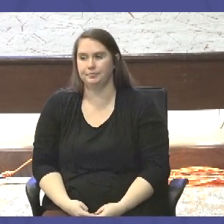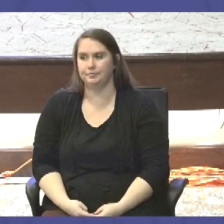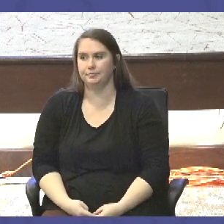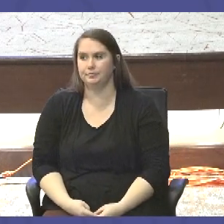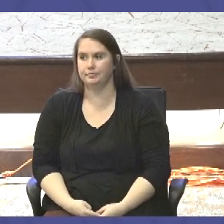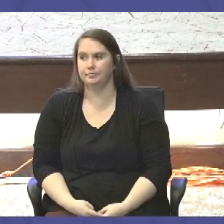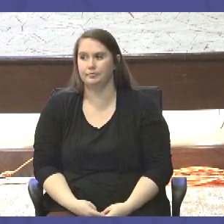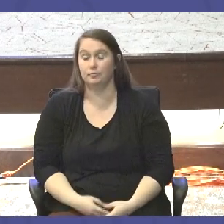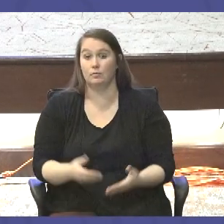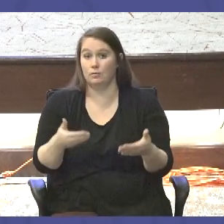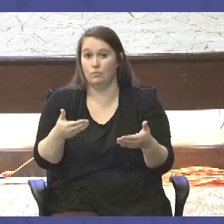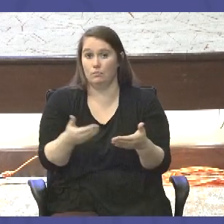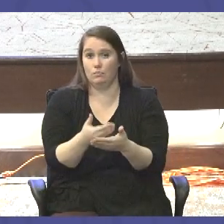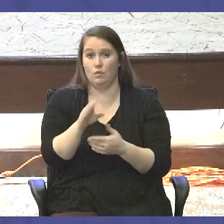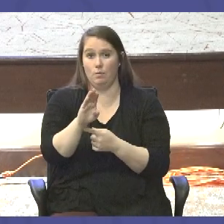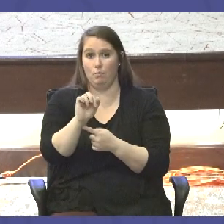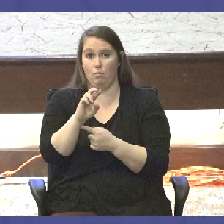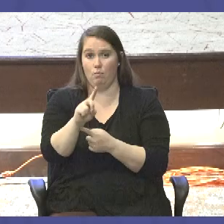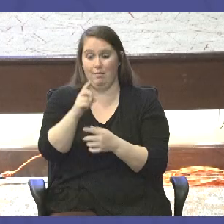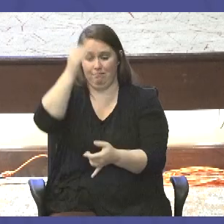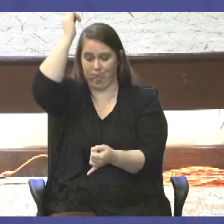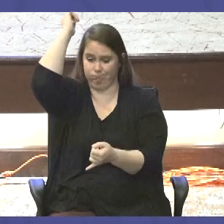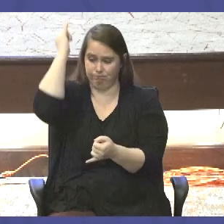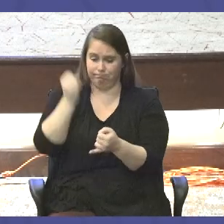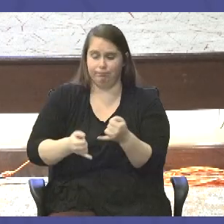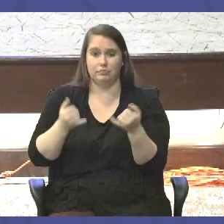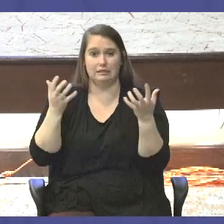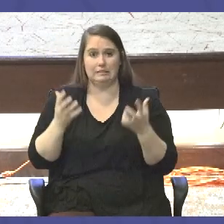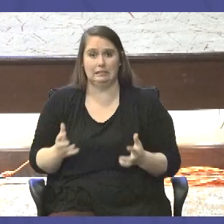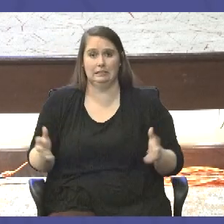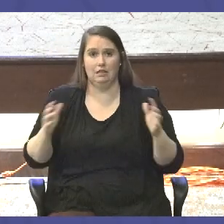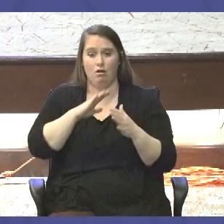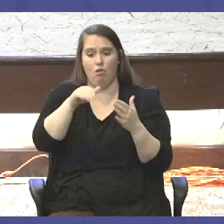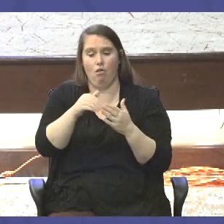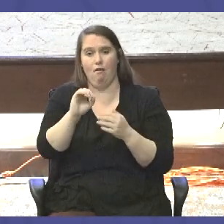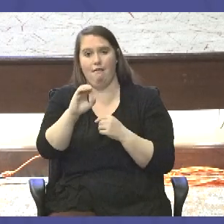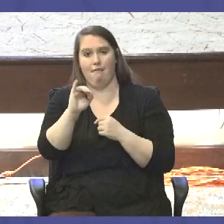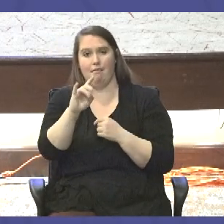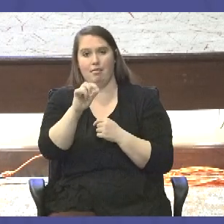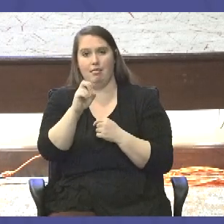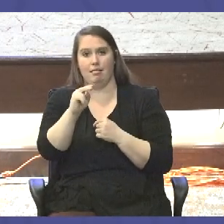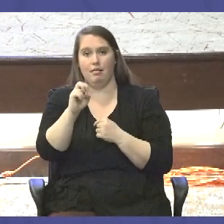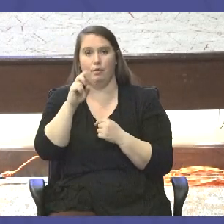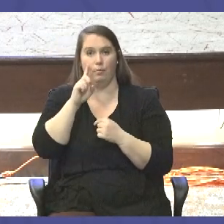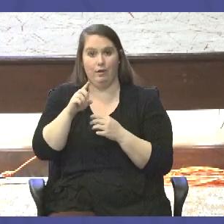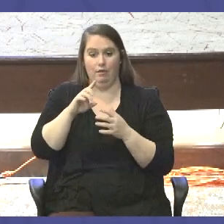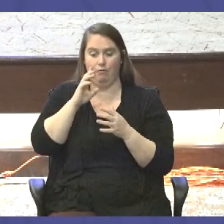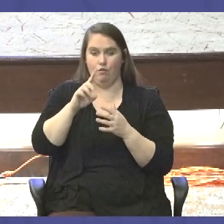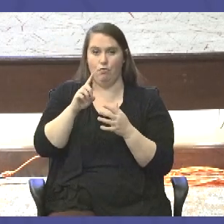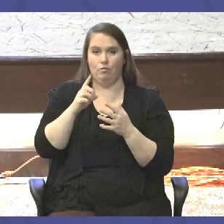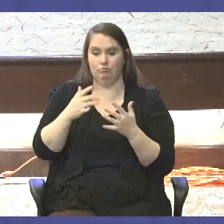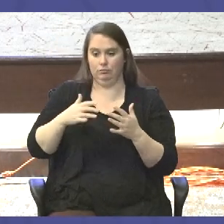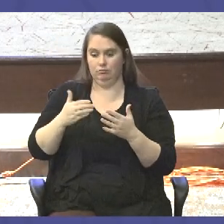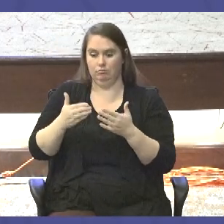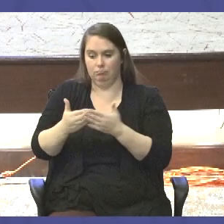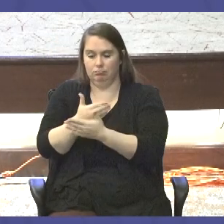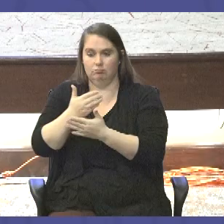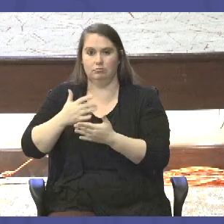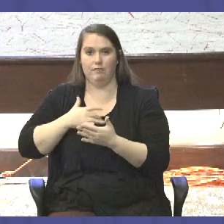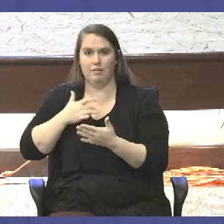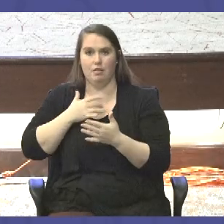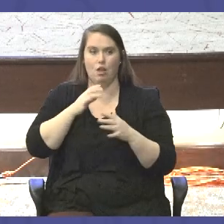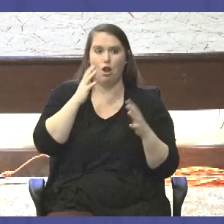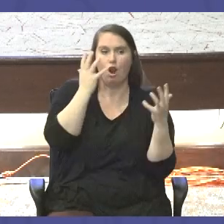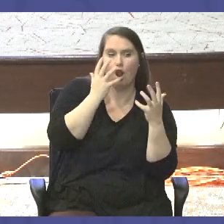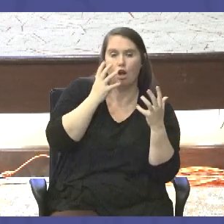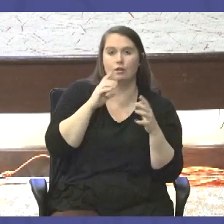Once your new brand is finalized, we'll deliver a style guide that outlines all the details you'll need to activate that new look and feel. I reviewed some of these just a second